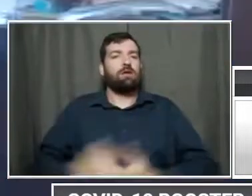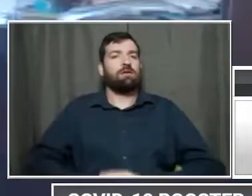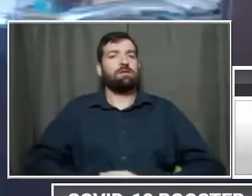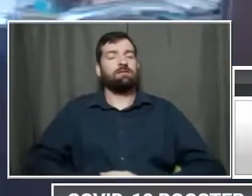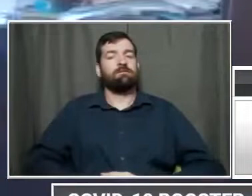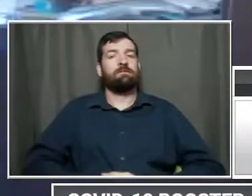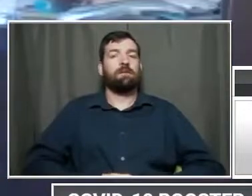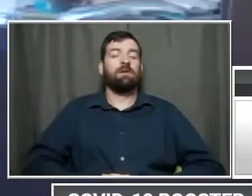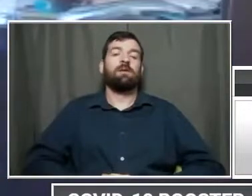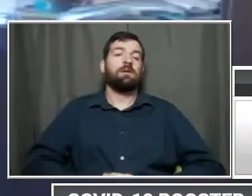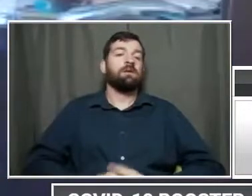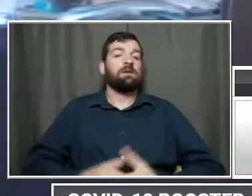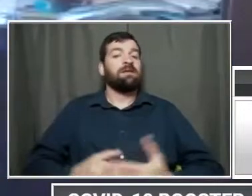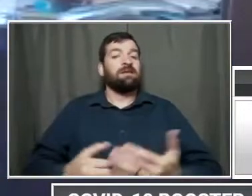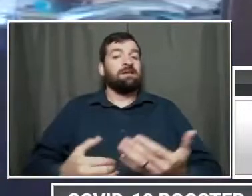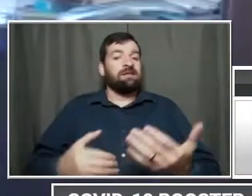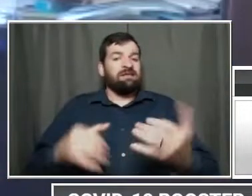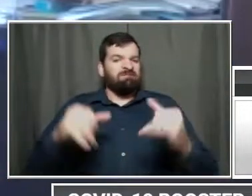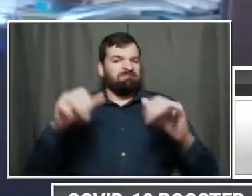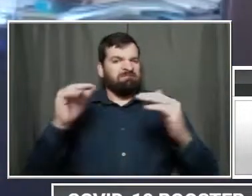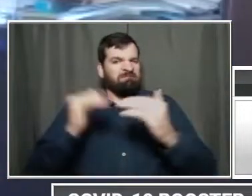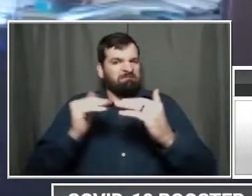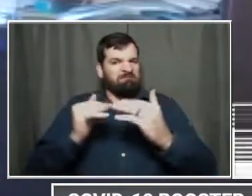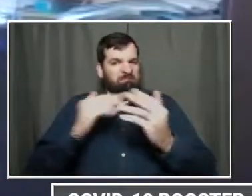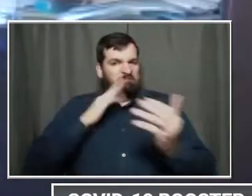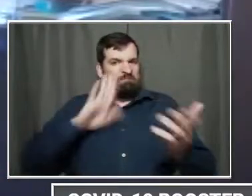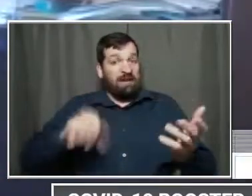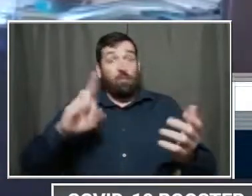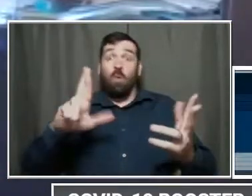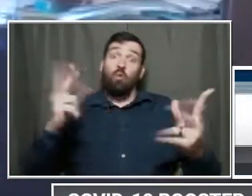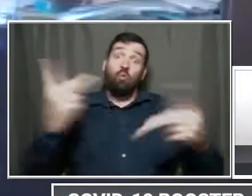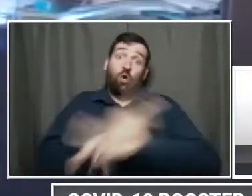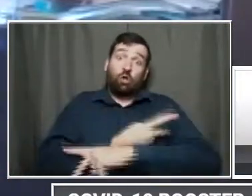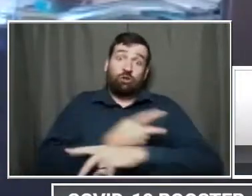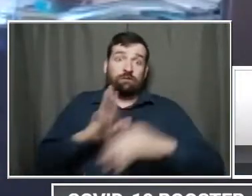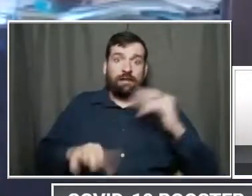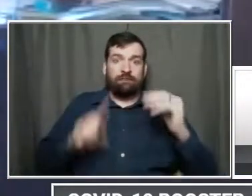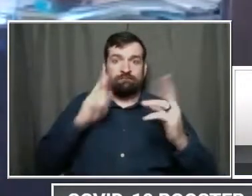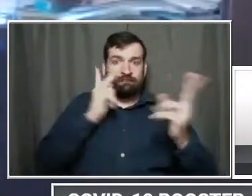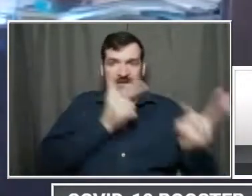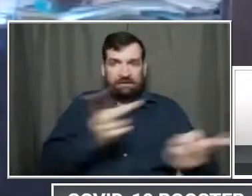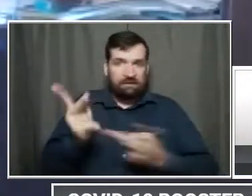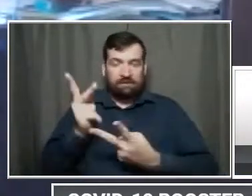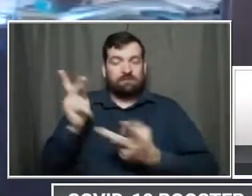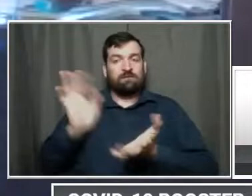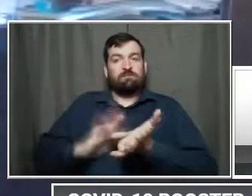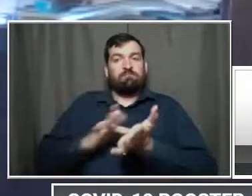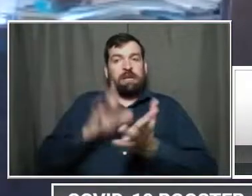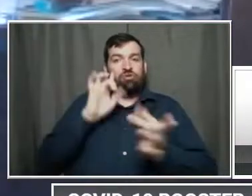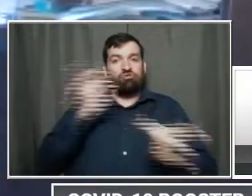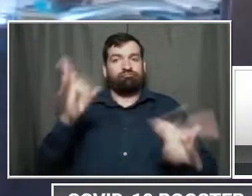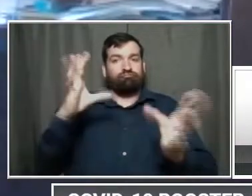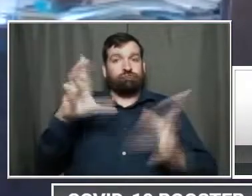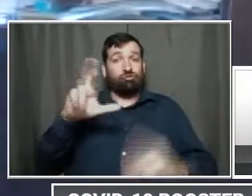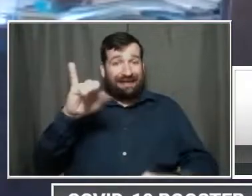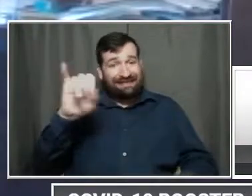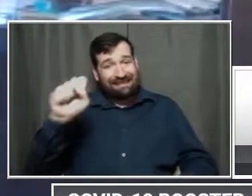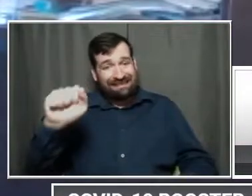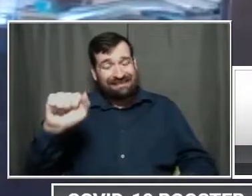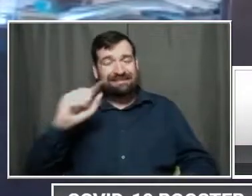It's as bad or worse than what you're seeing. The medical crisis here is